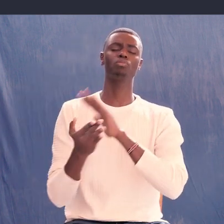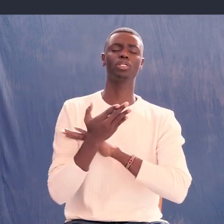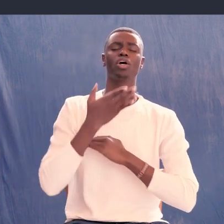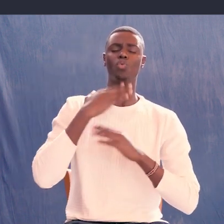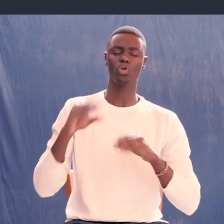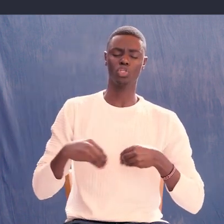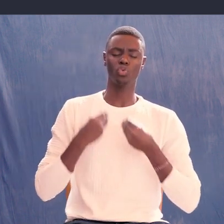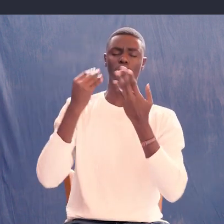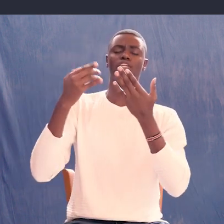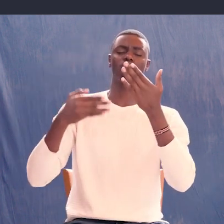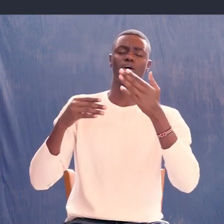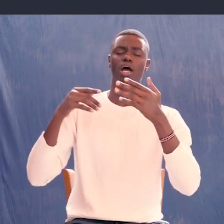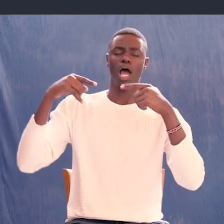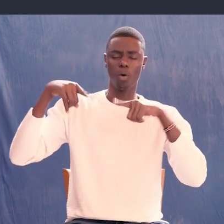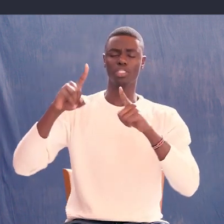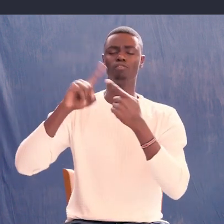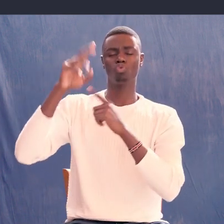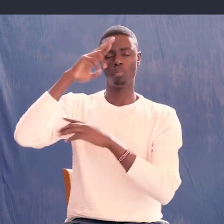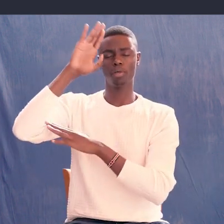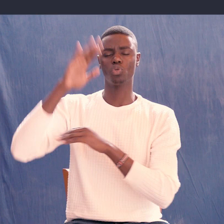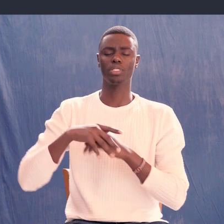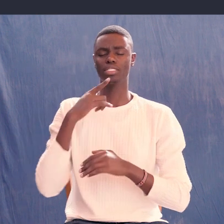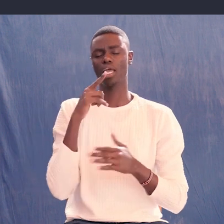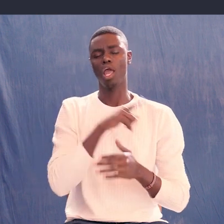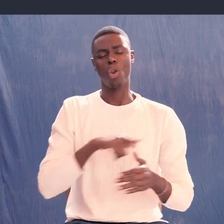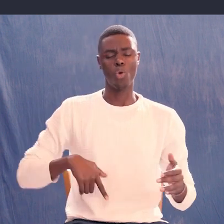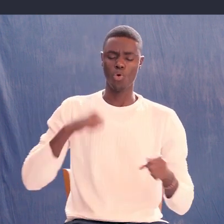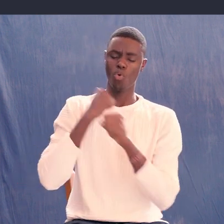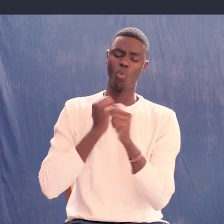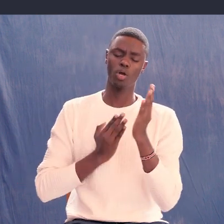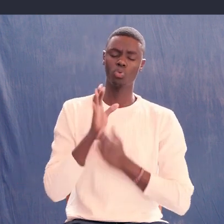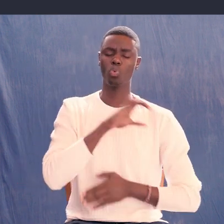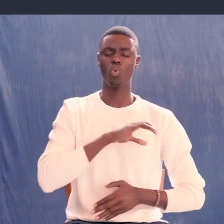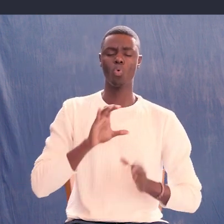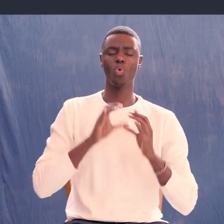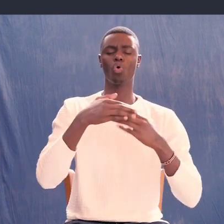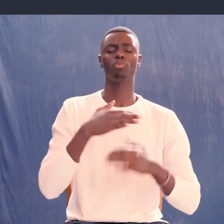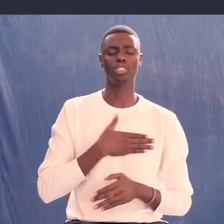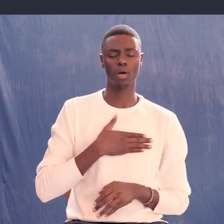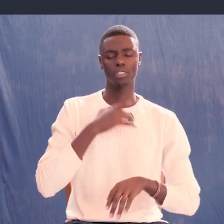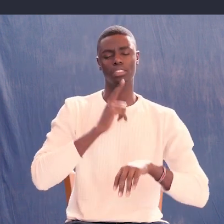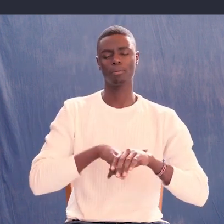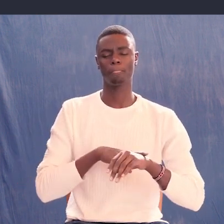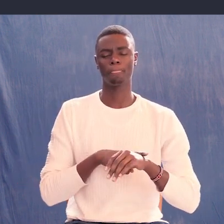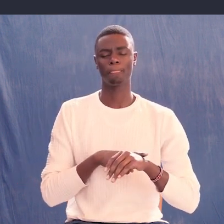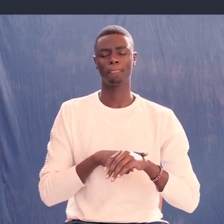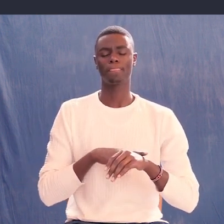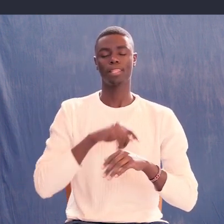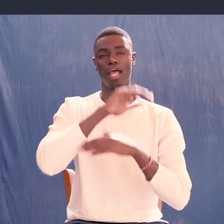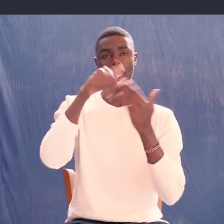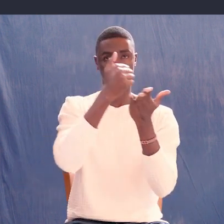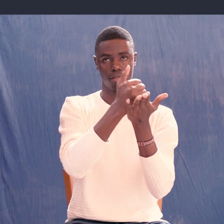to give ourselves over to your purposes and say, Lord, would you work through our community even as you will. Amen.